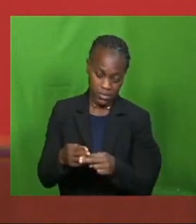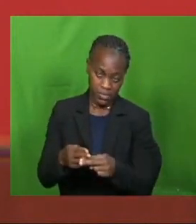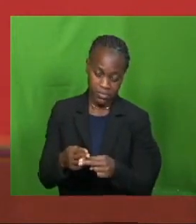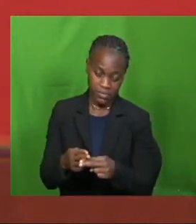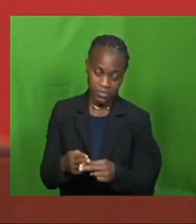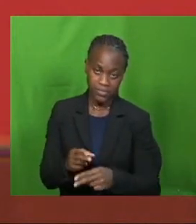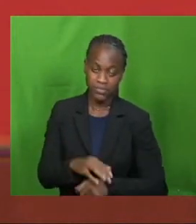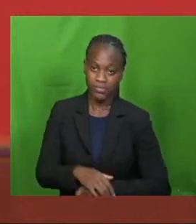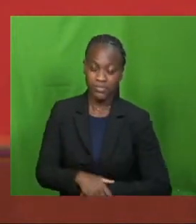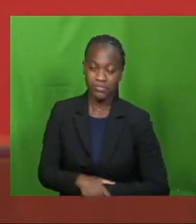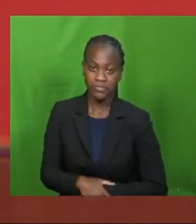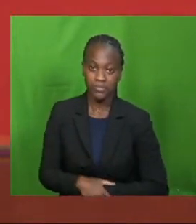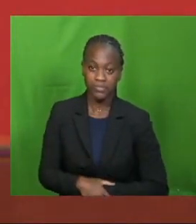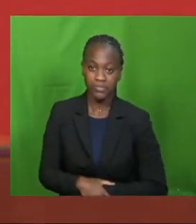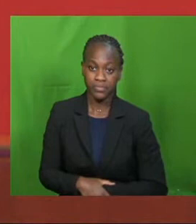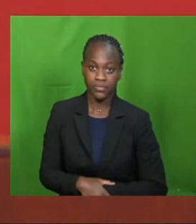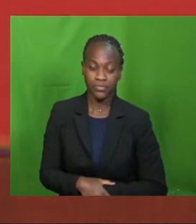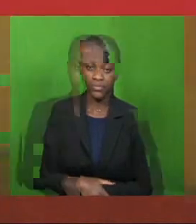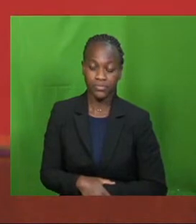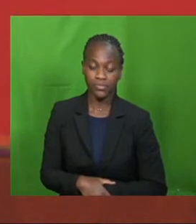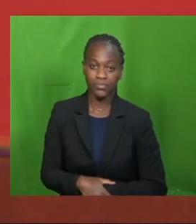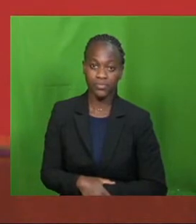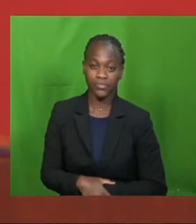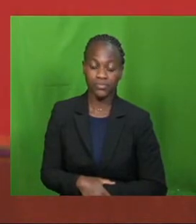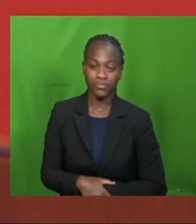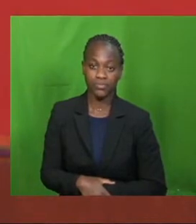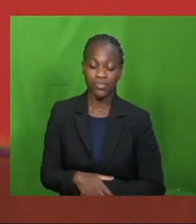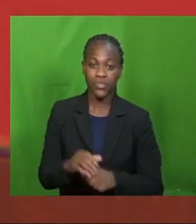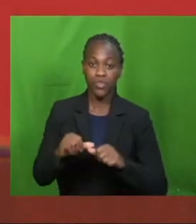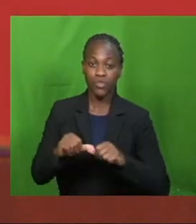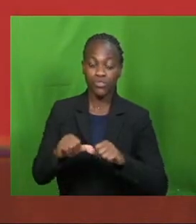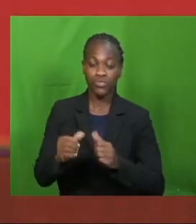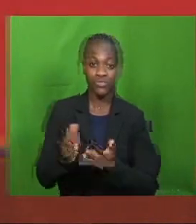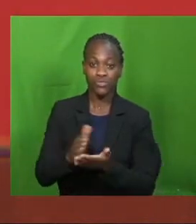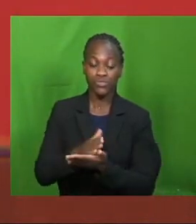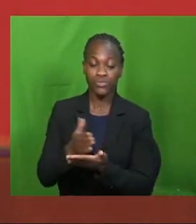Please. We move to page 9.